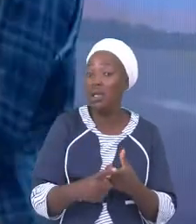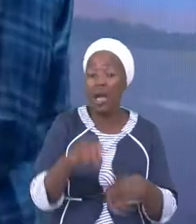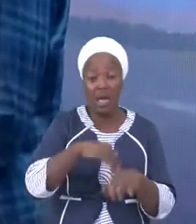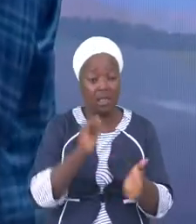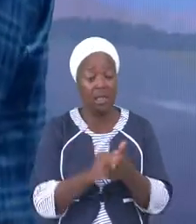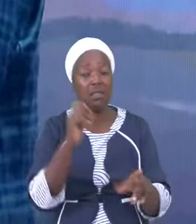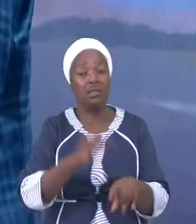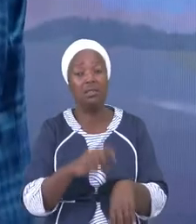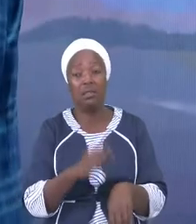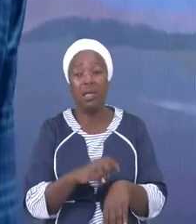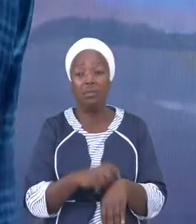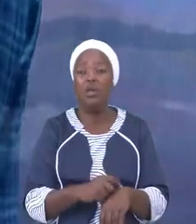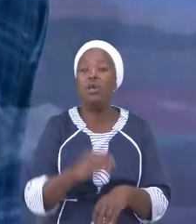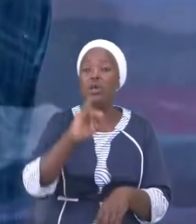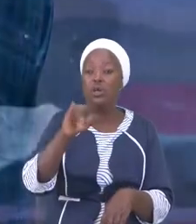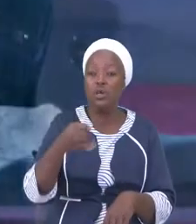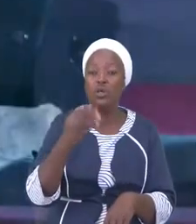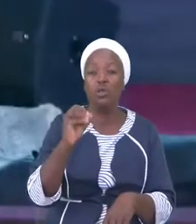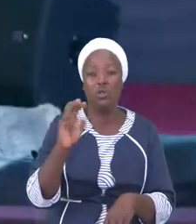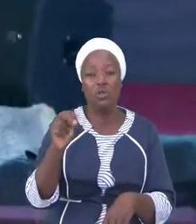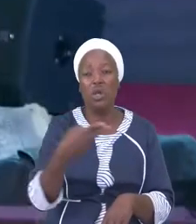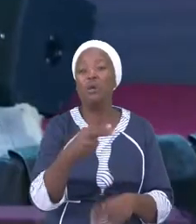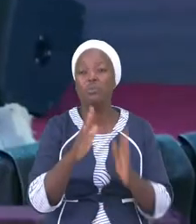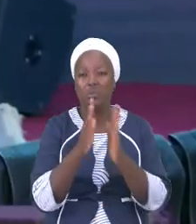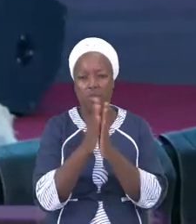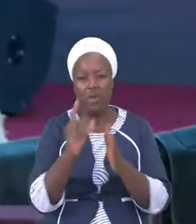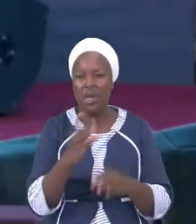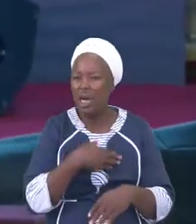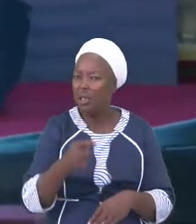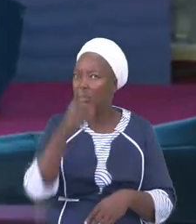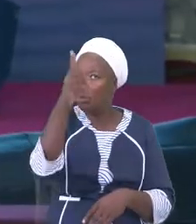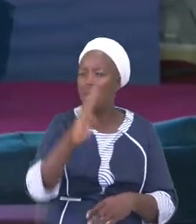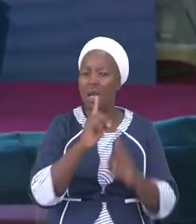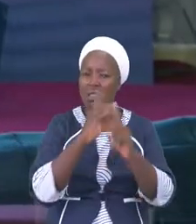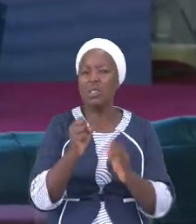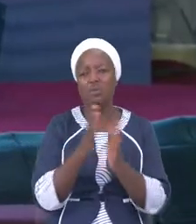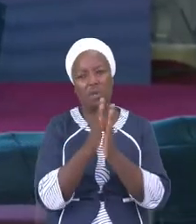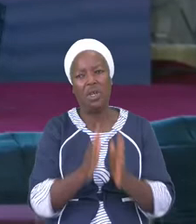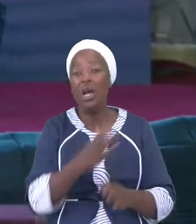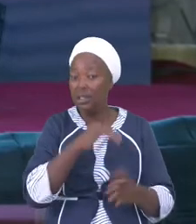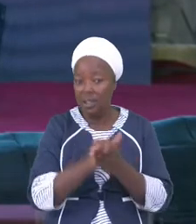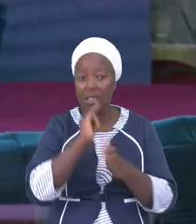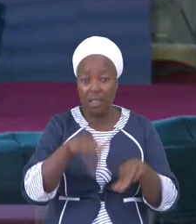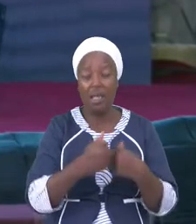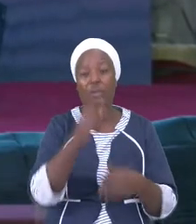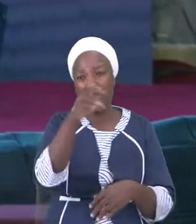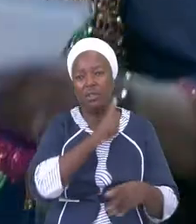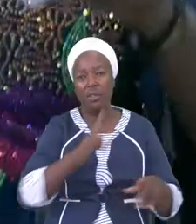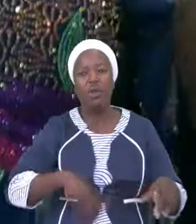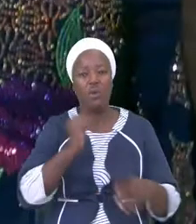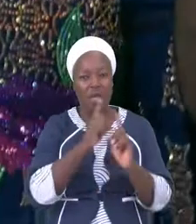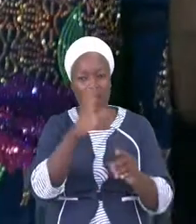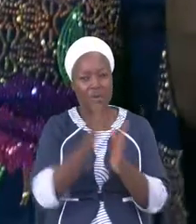a time, Jonah prayed, and the Lord answers prayer. That's how the Lord will answer your prayer